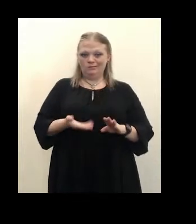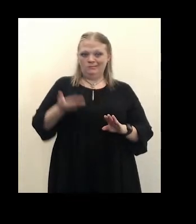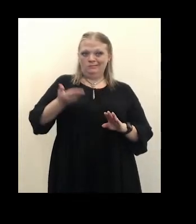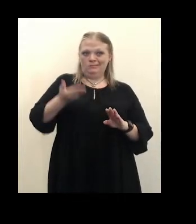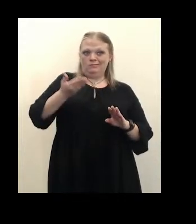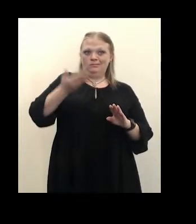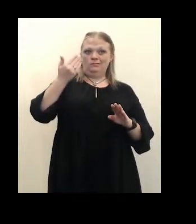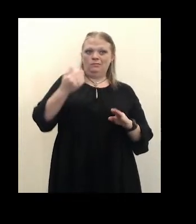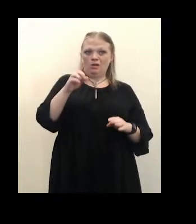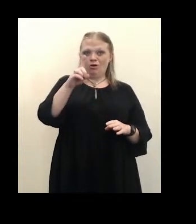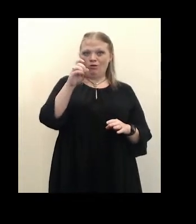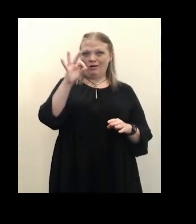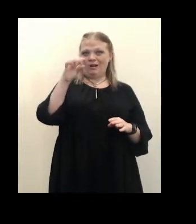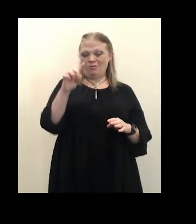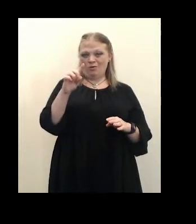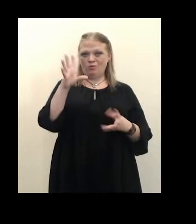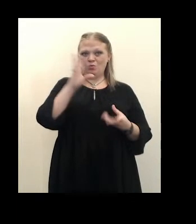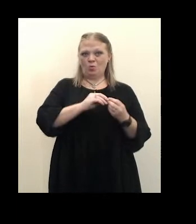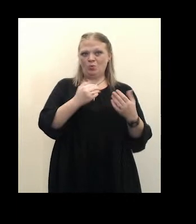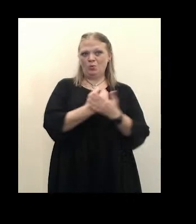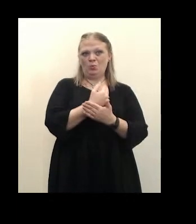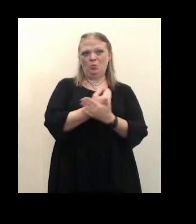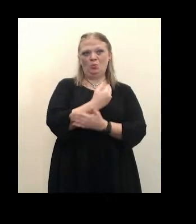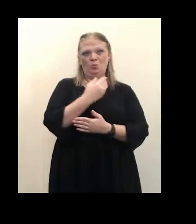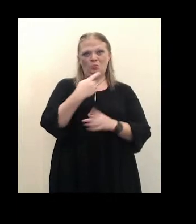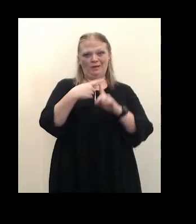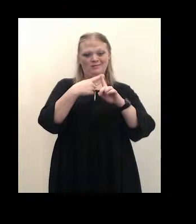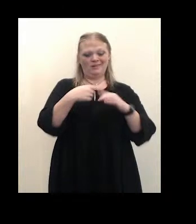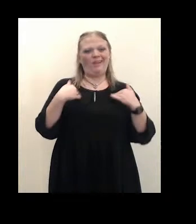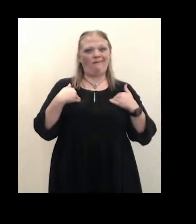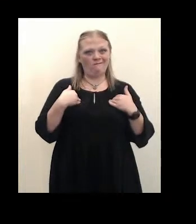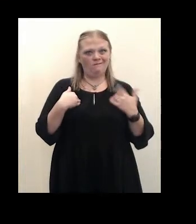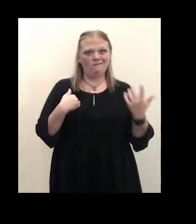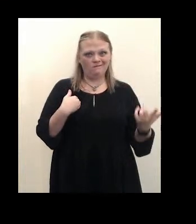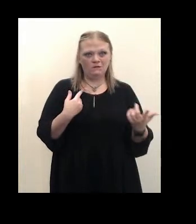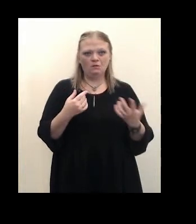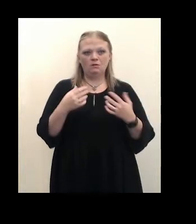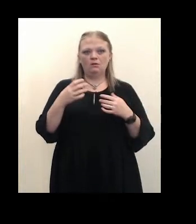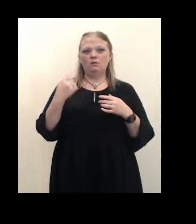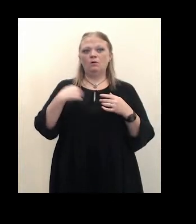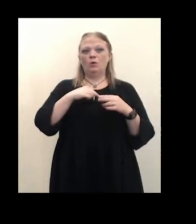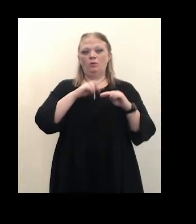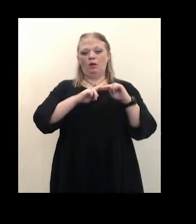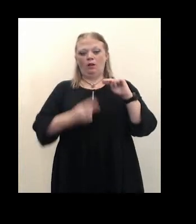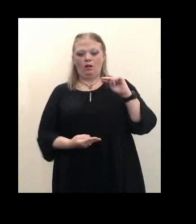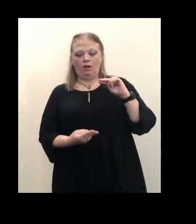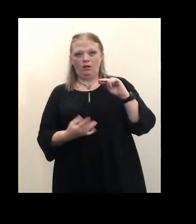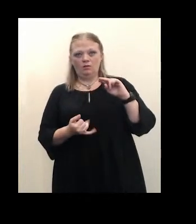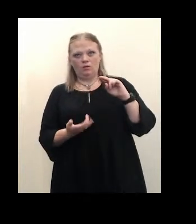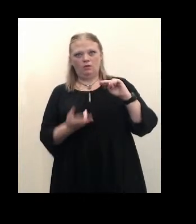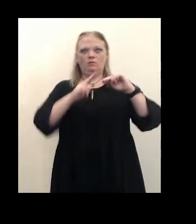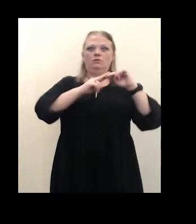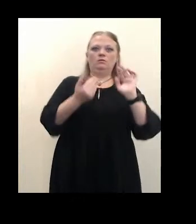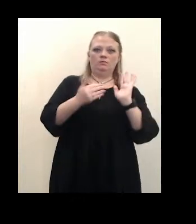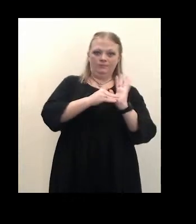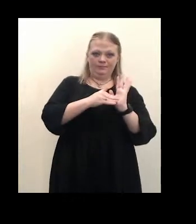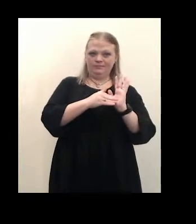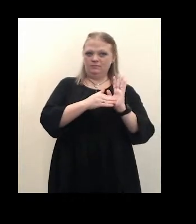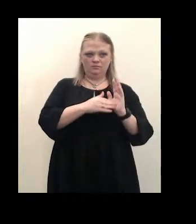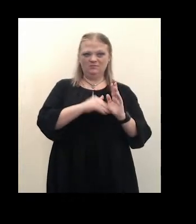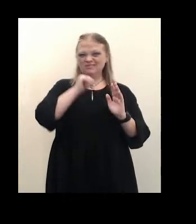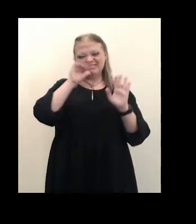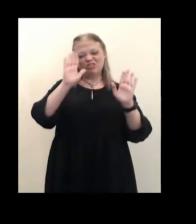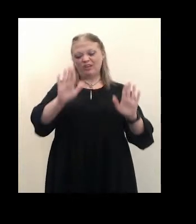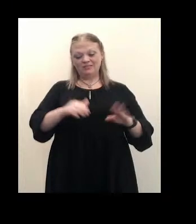cases per 100,000 over a 7-day period. We had been dropping, and we're going back up again. That's not great, but